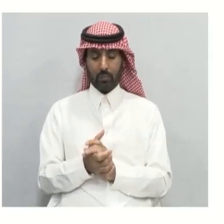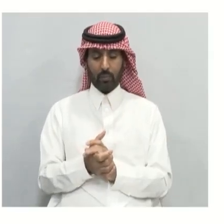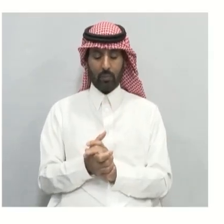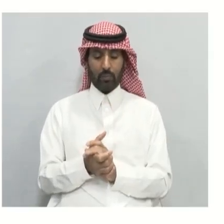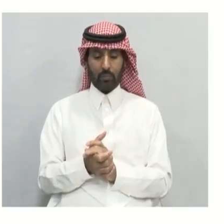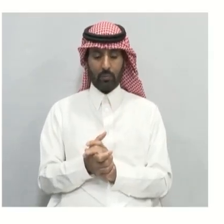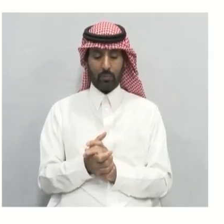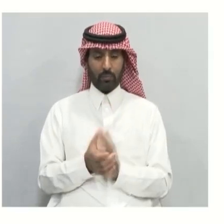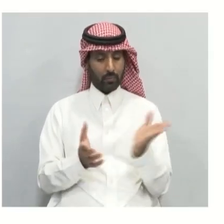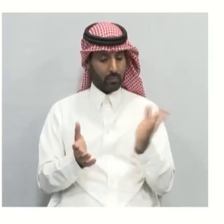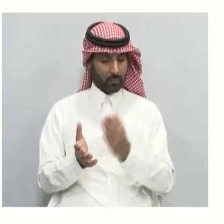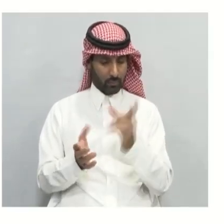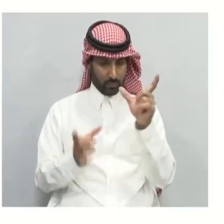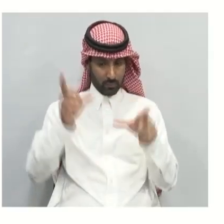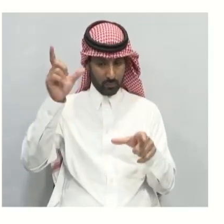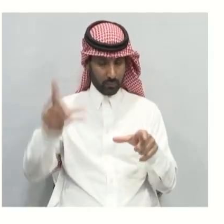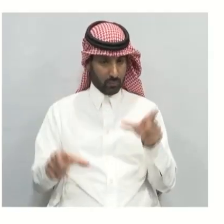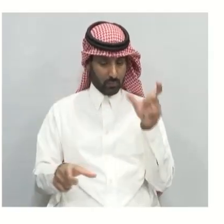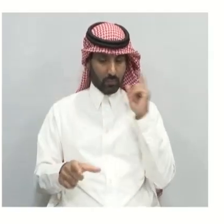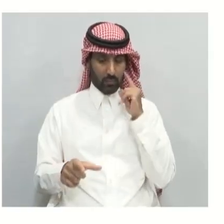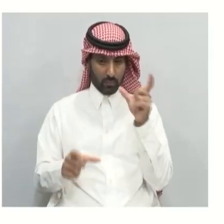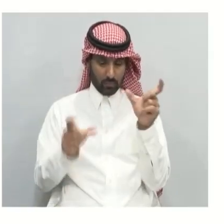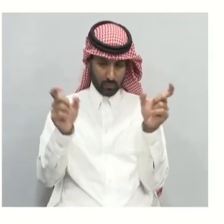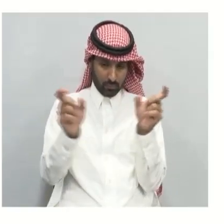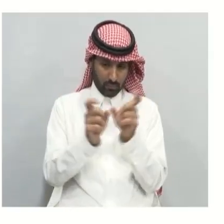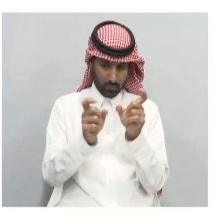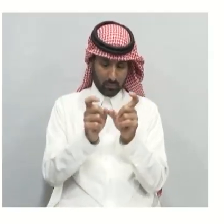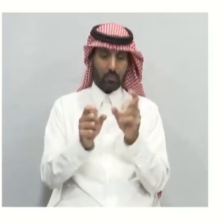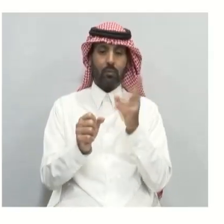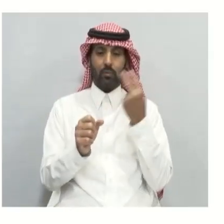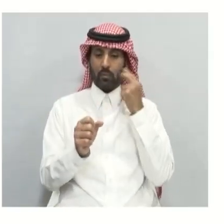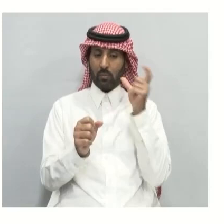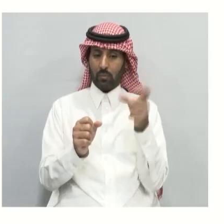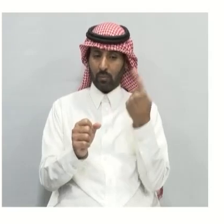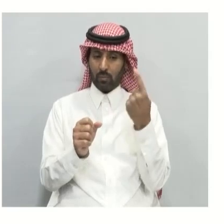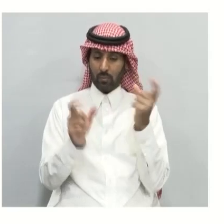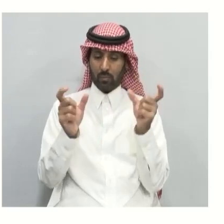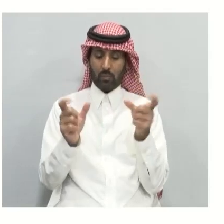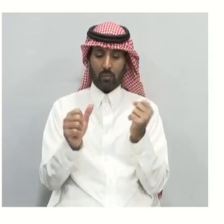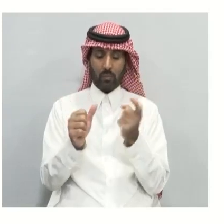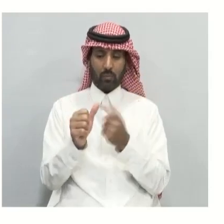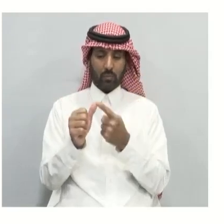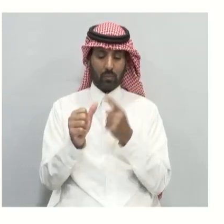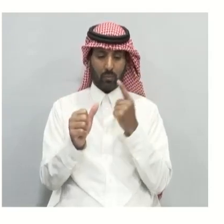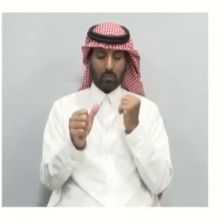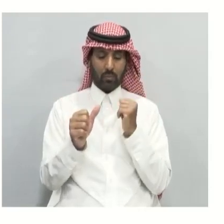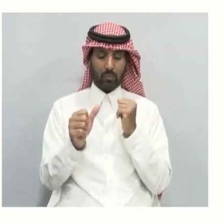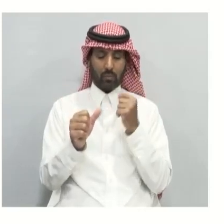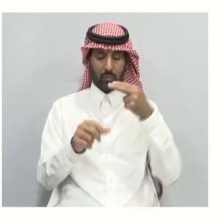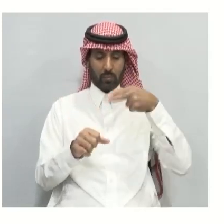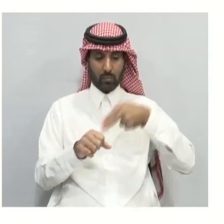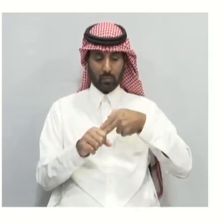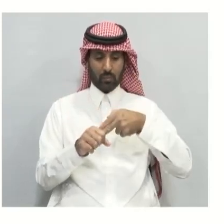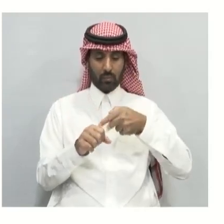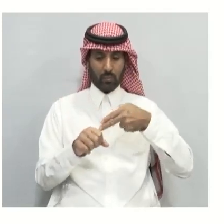Okay. How about these words? We're having, you can match these parts of the word together. We're having